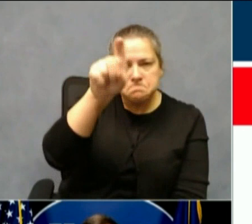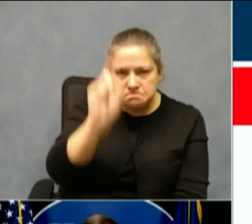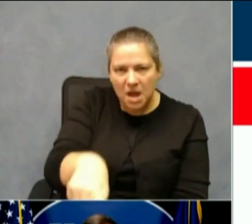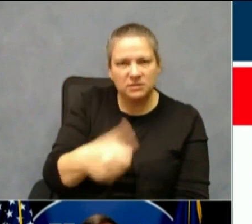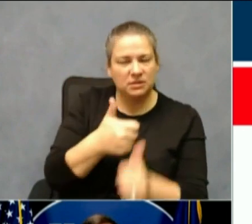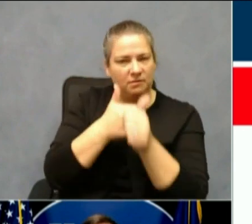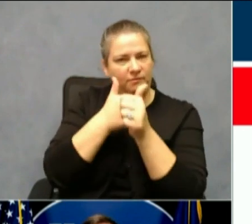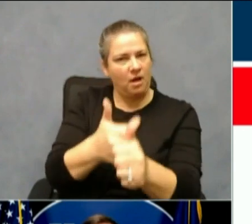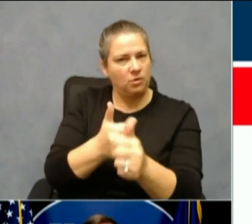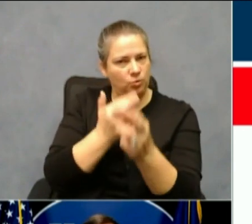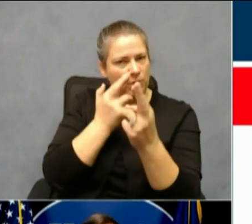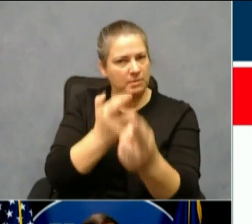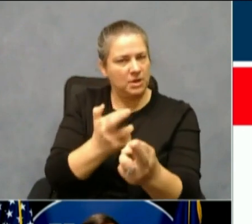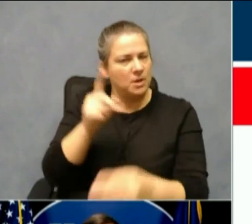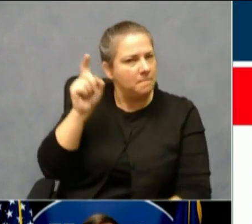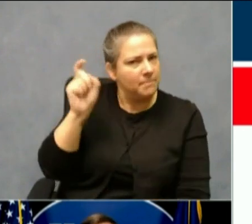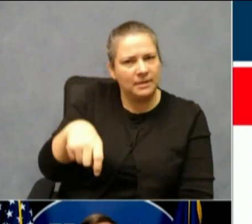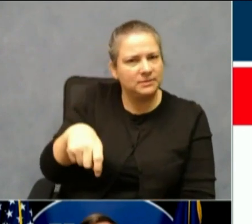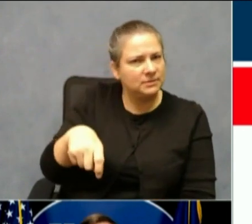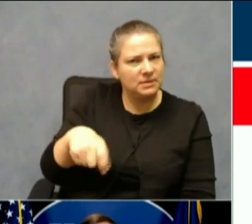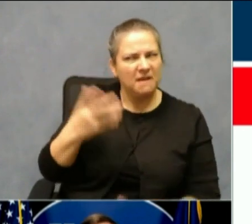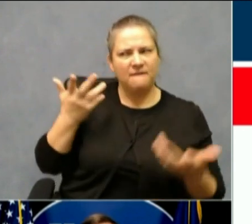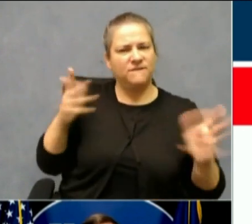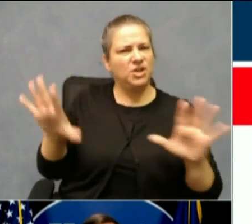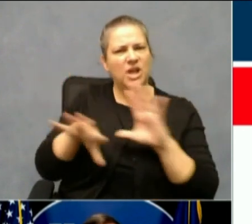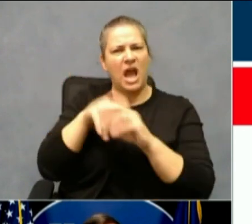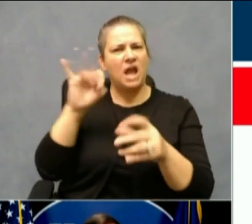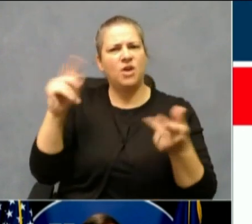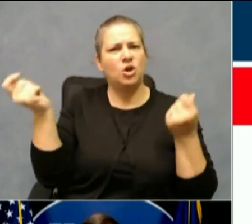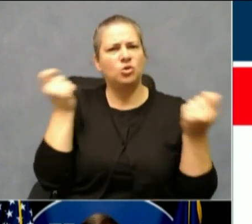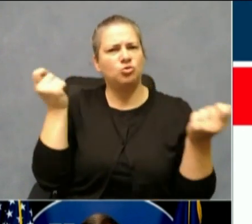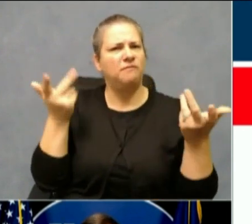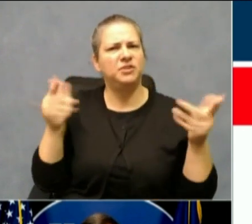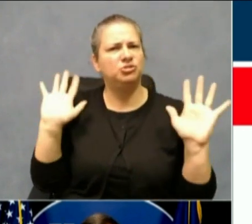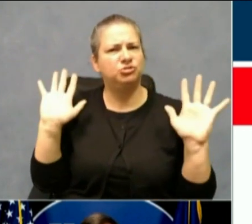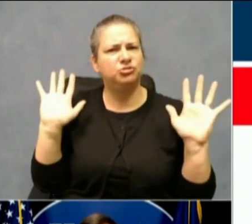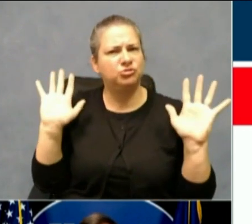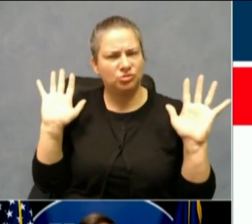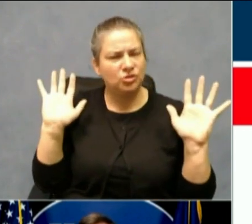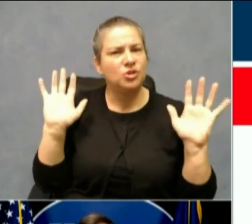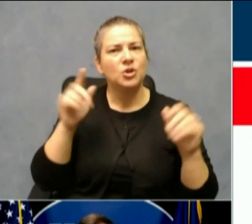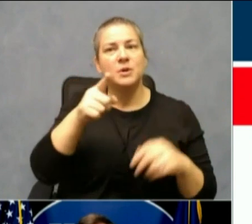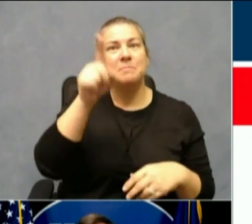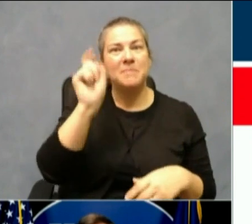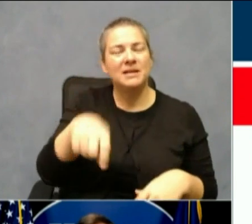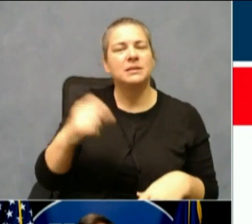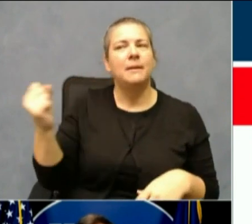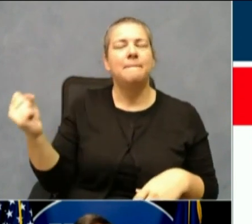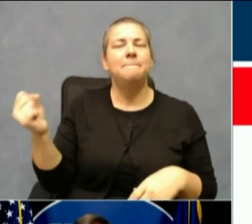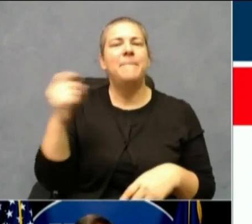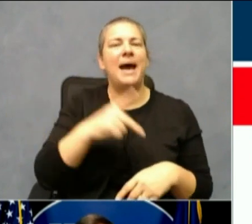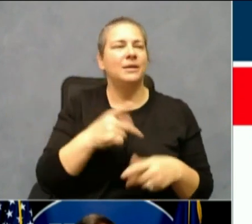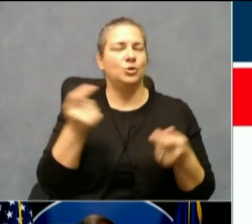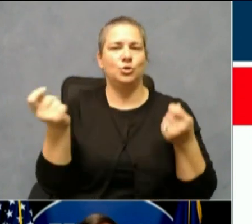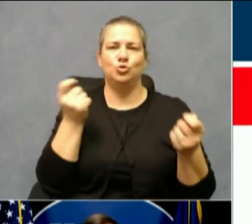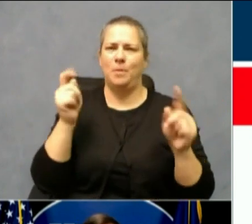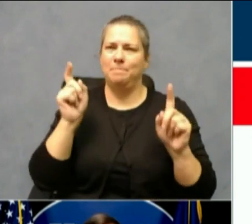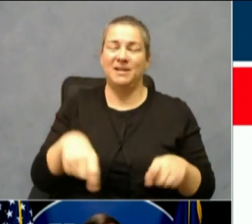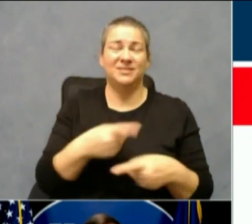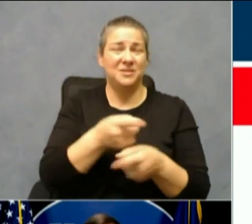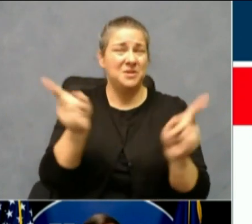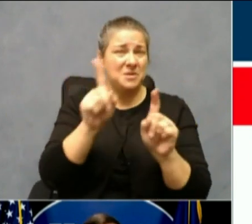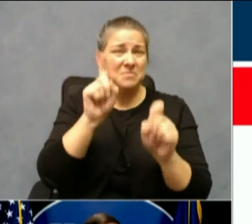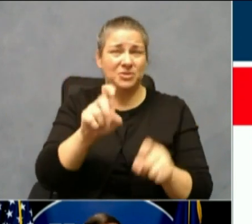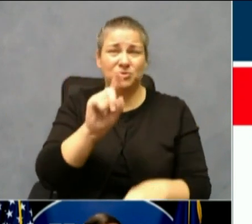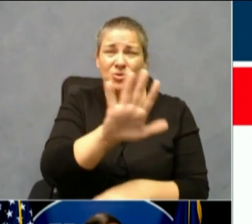recommendations. This thing is already out of control, and this is your best option to get it back in control. But everybody's got to do their part. Now,